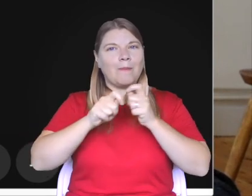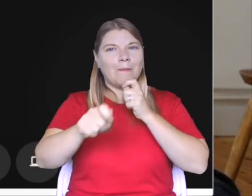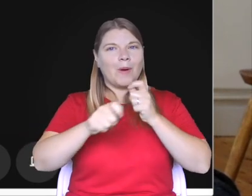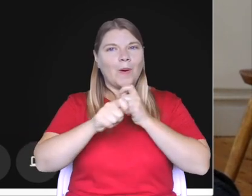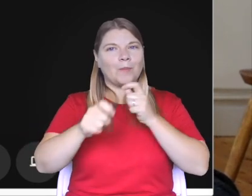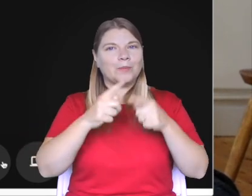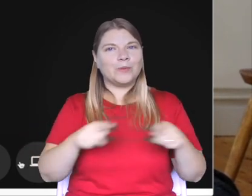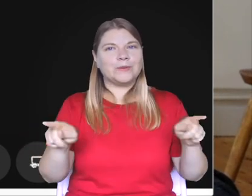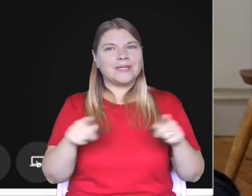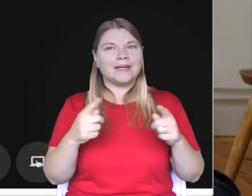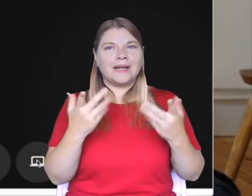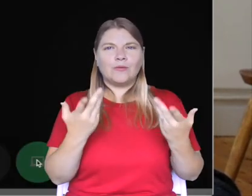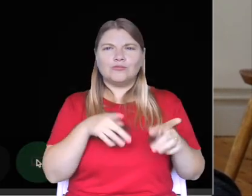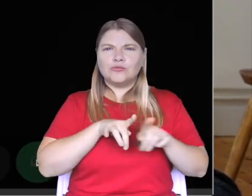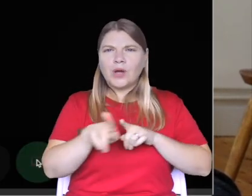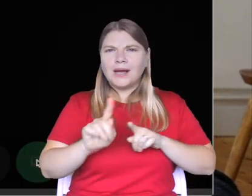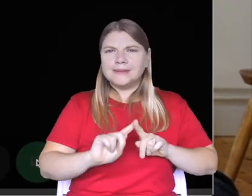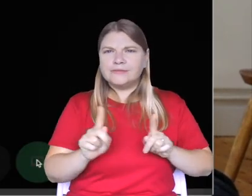Let's try the computer.